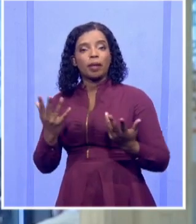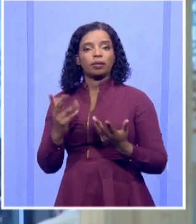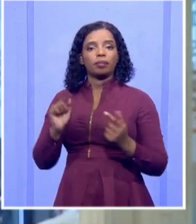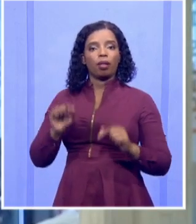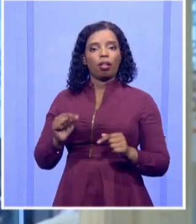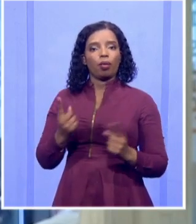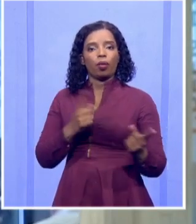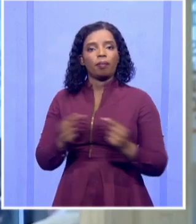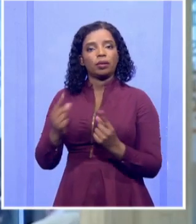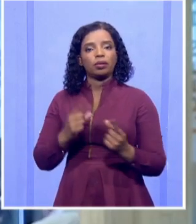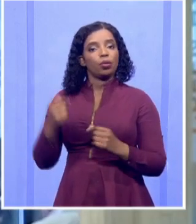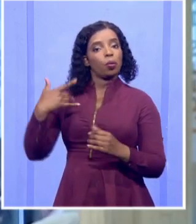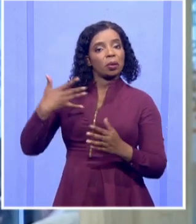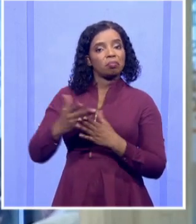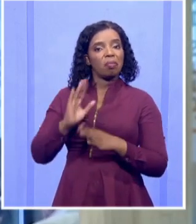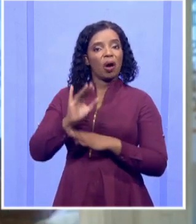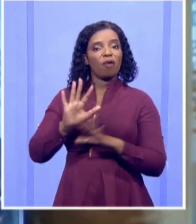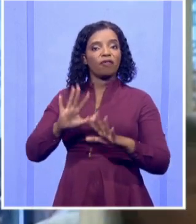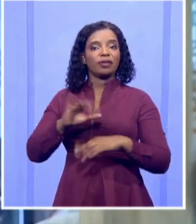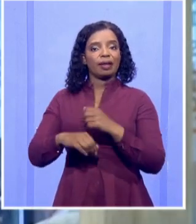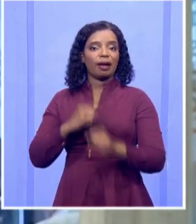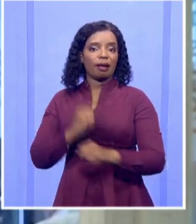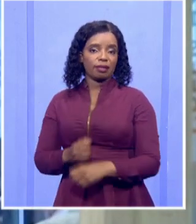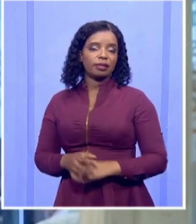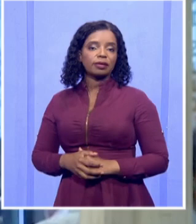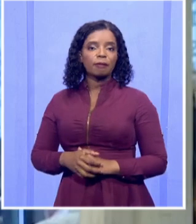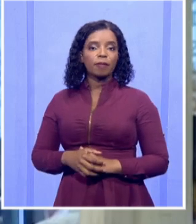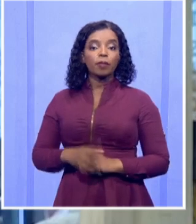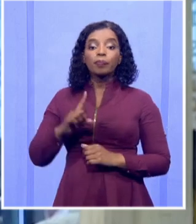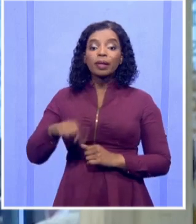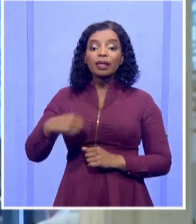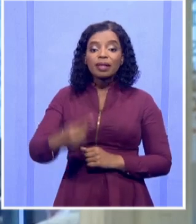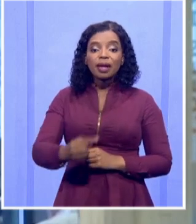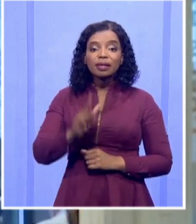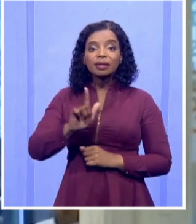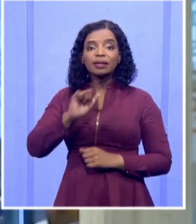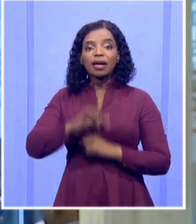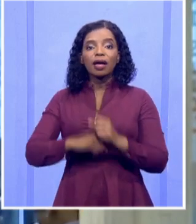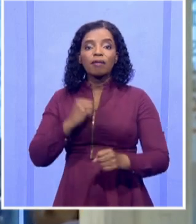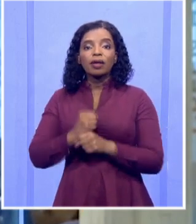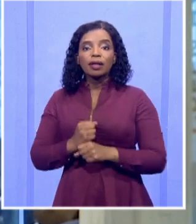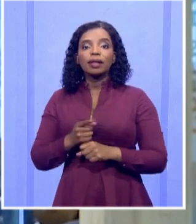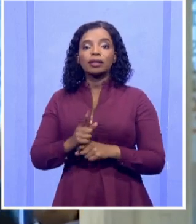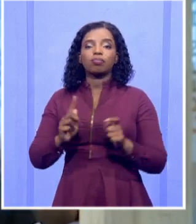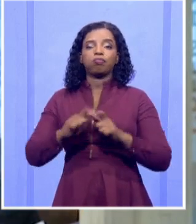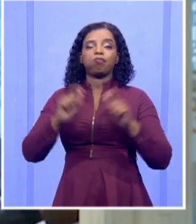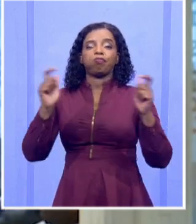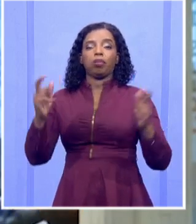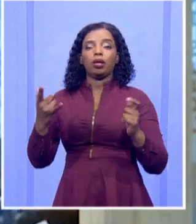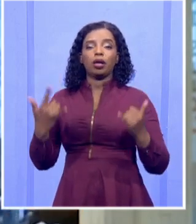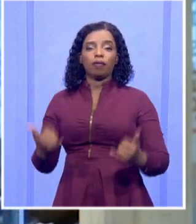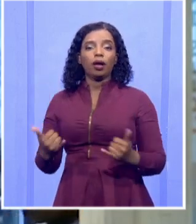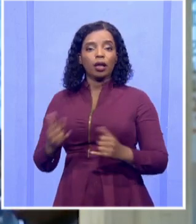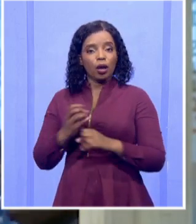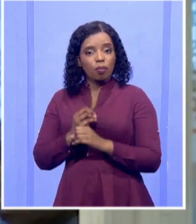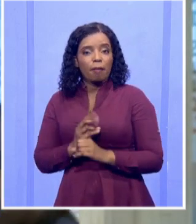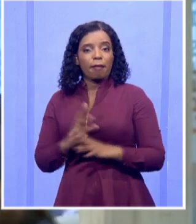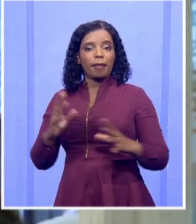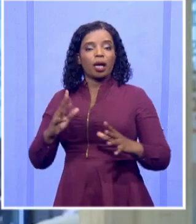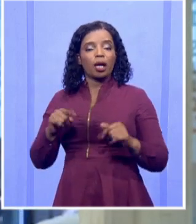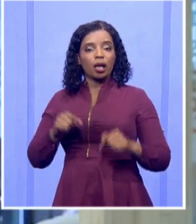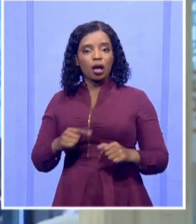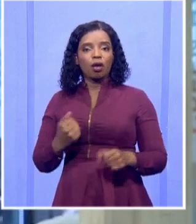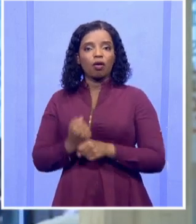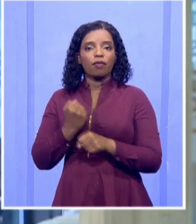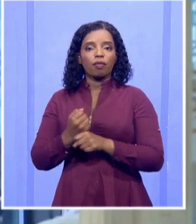than a decade. So in the next 7 years, there's going to be a massive ramp up, and that ramp up is only the beginning of the journey. It's really